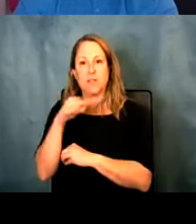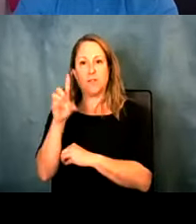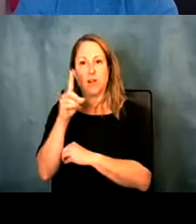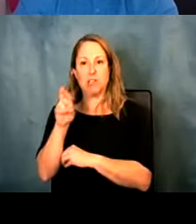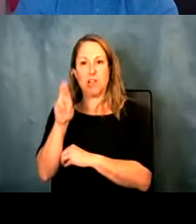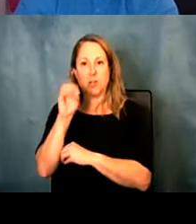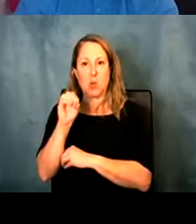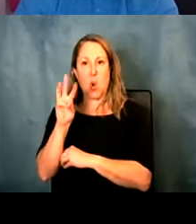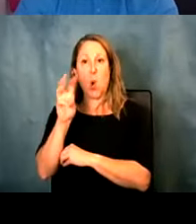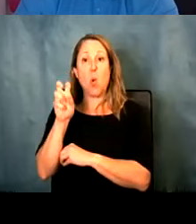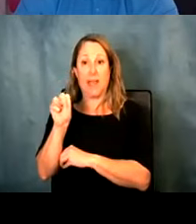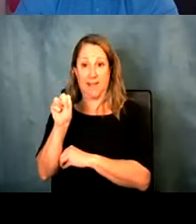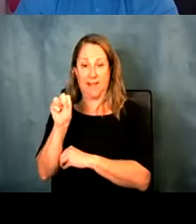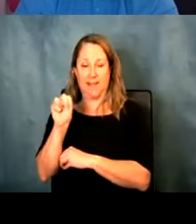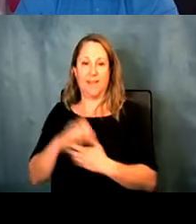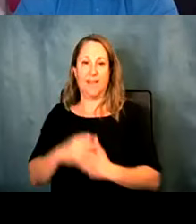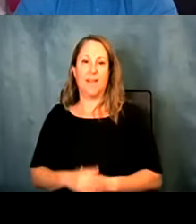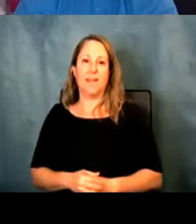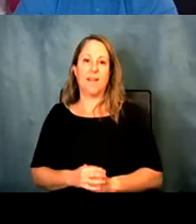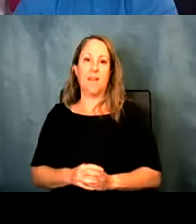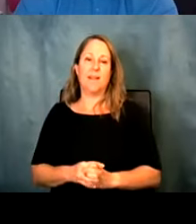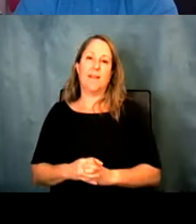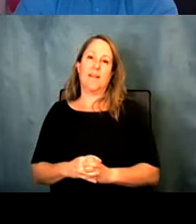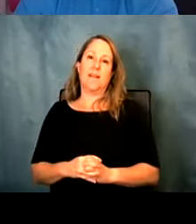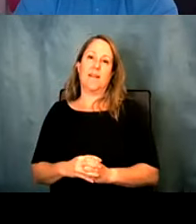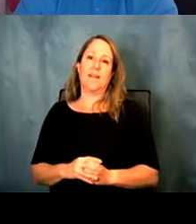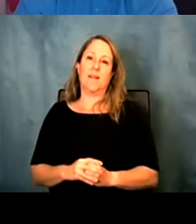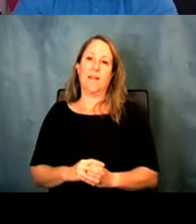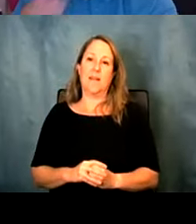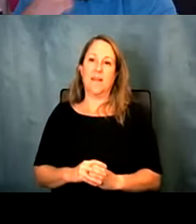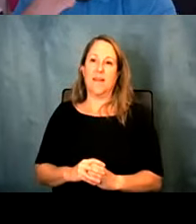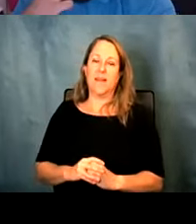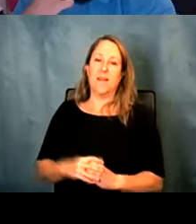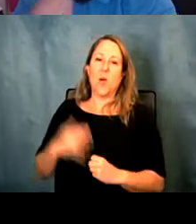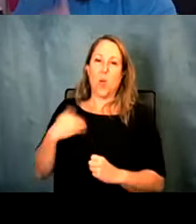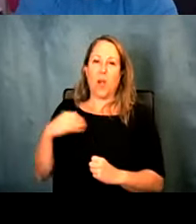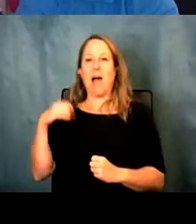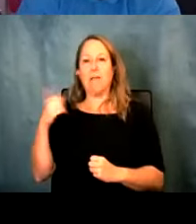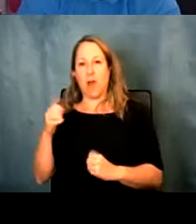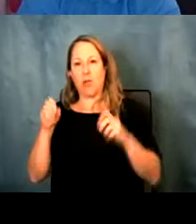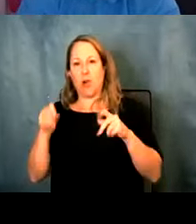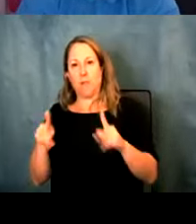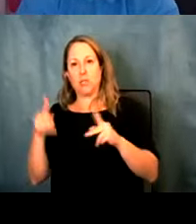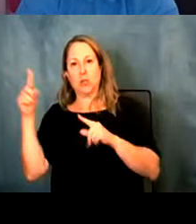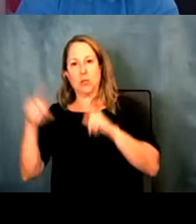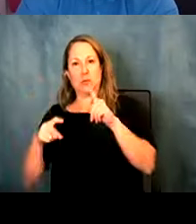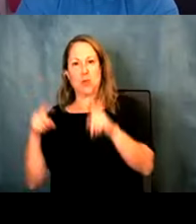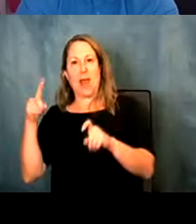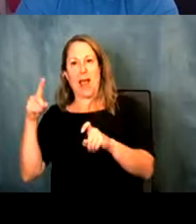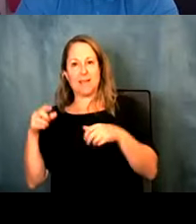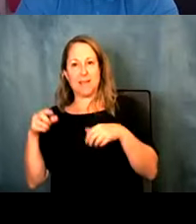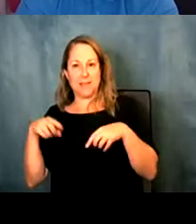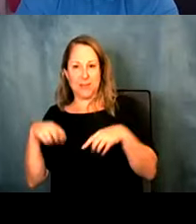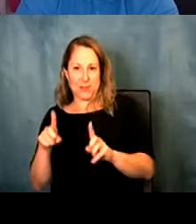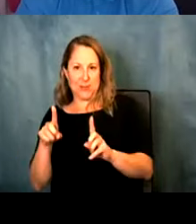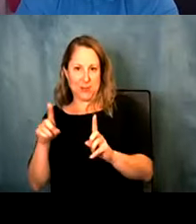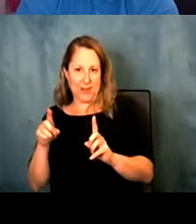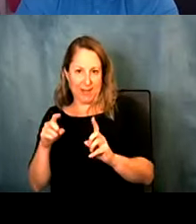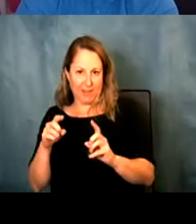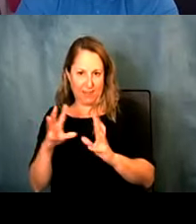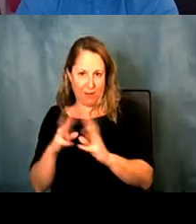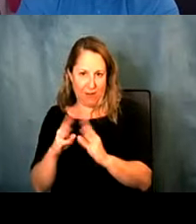may overlap, but again, there will be other opportunities for folks to ask their questions throughout the webinar. So I will just start from